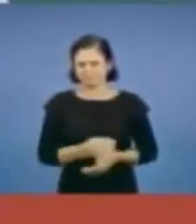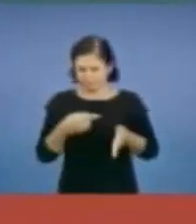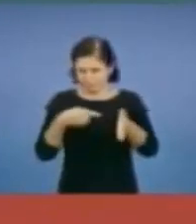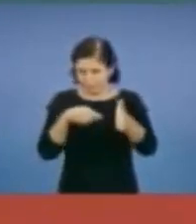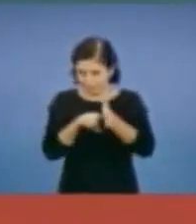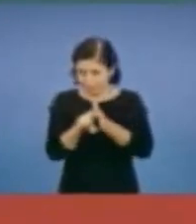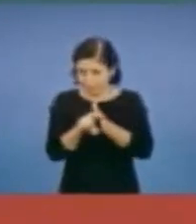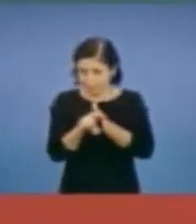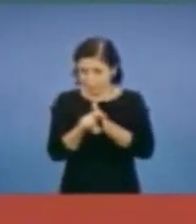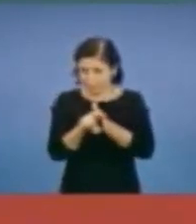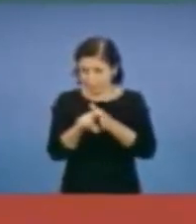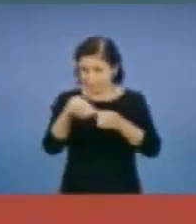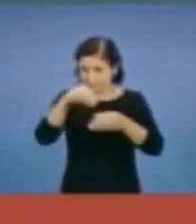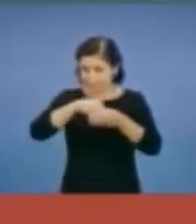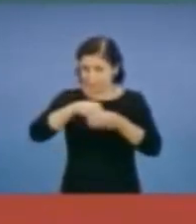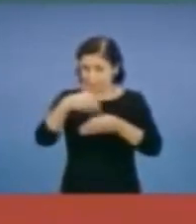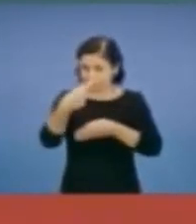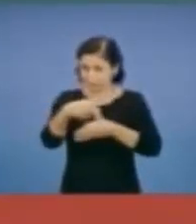In this question,